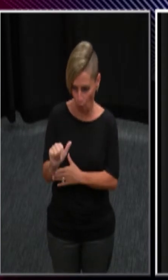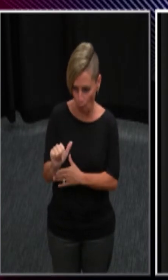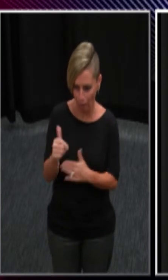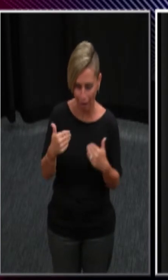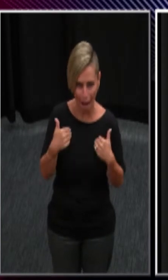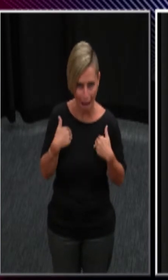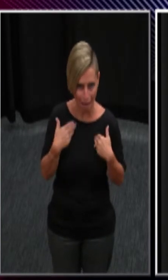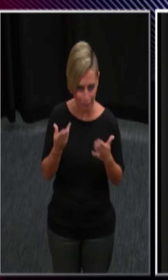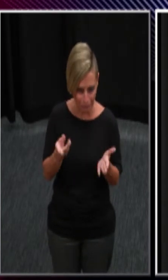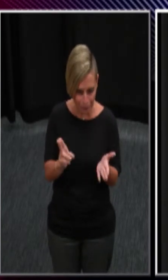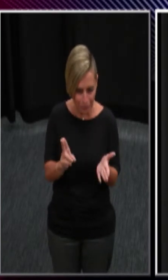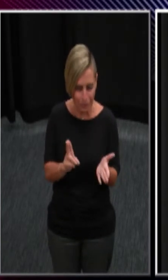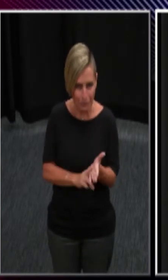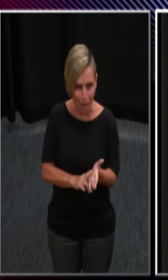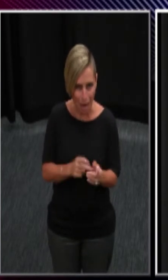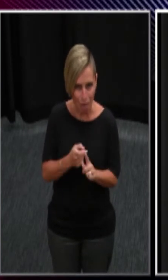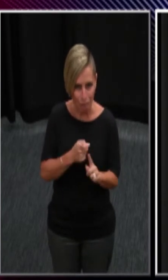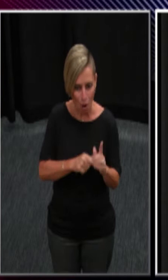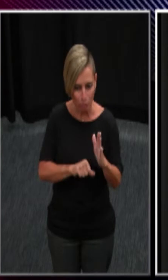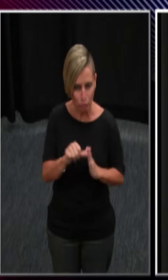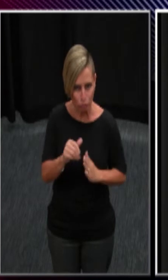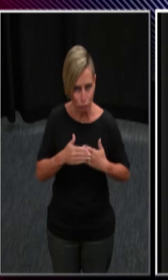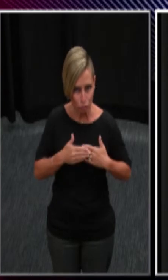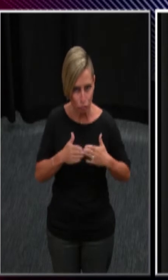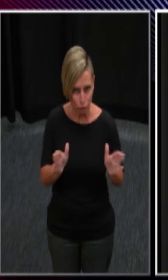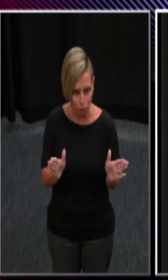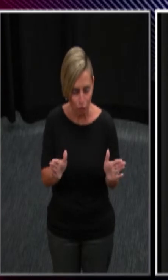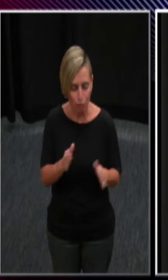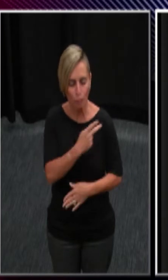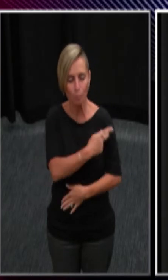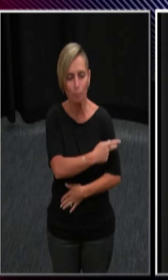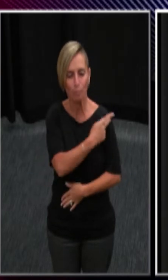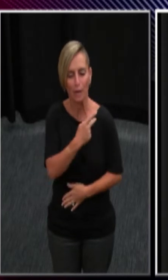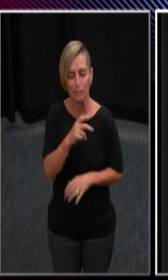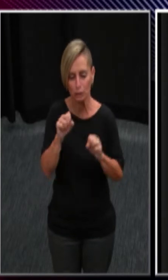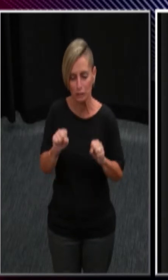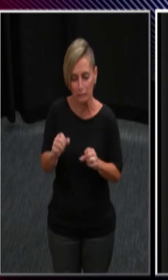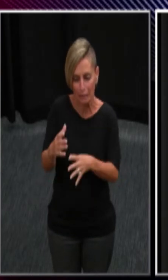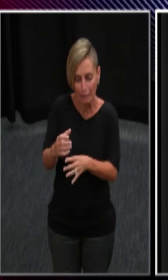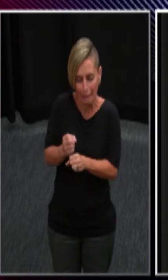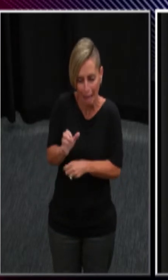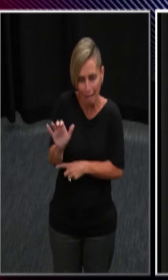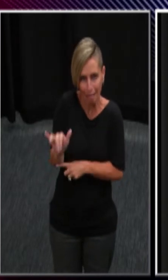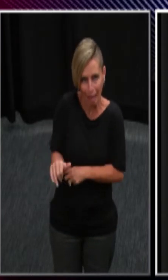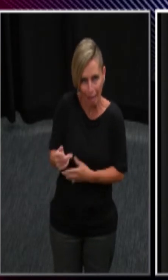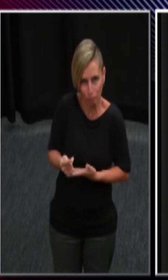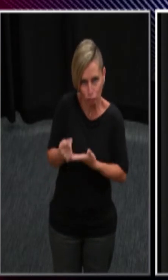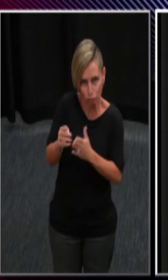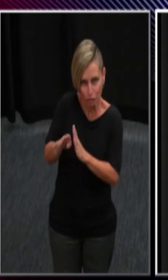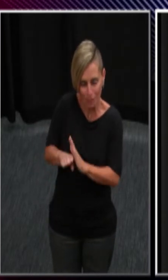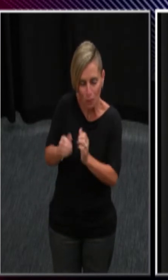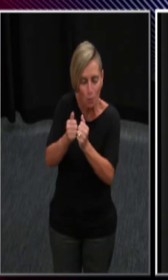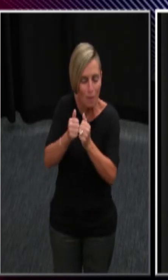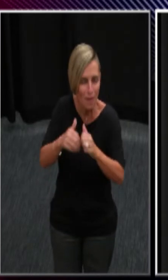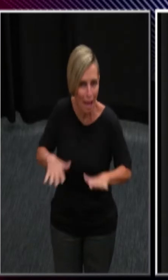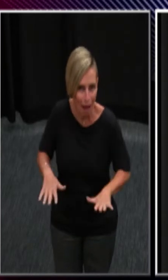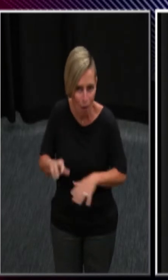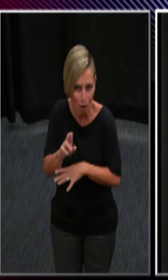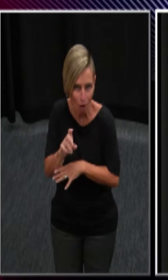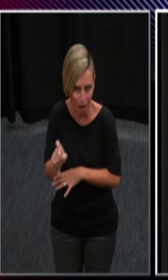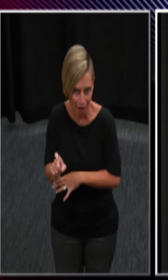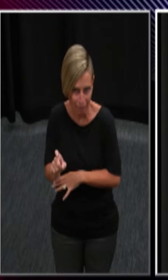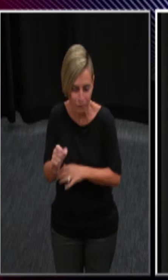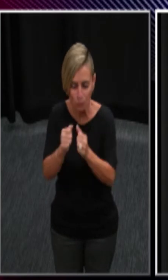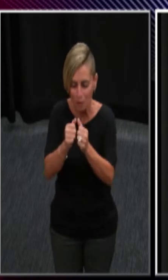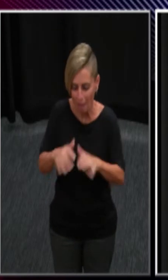state surgeon general that allows patients to receive this treatment without a prescription or referral